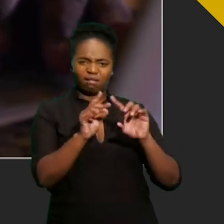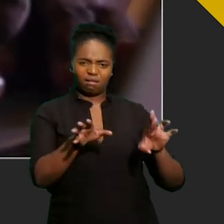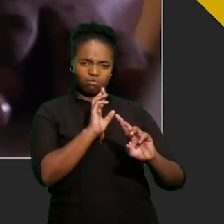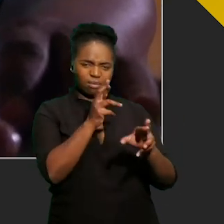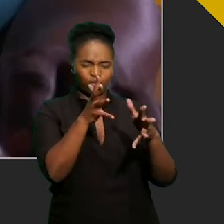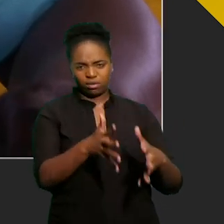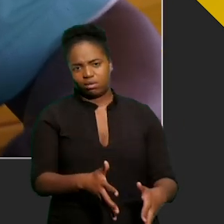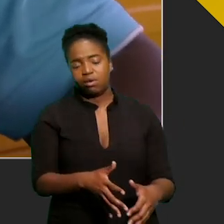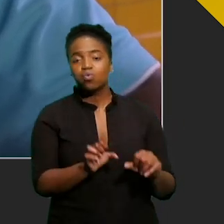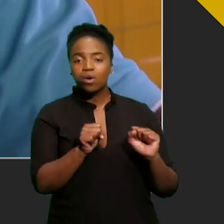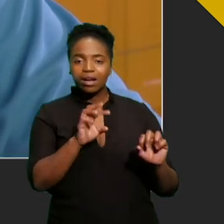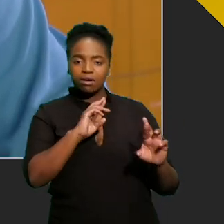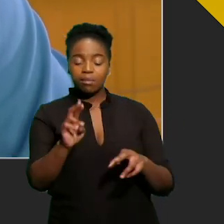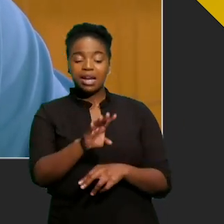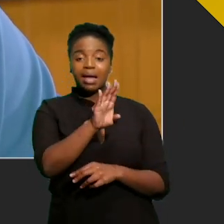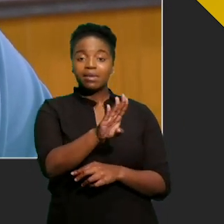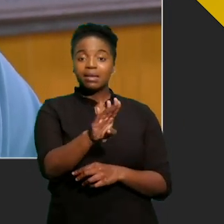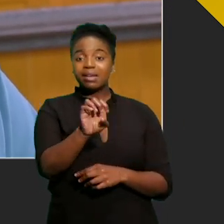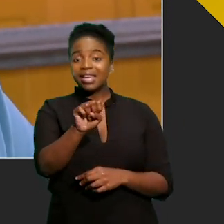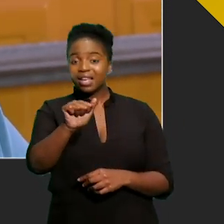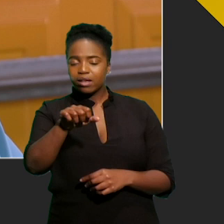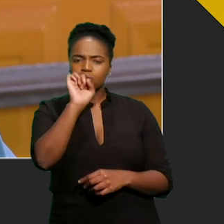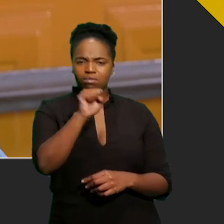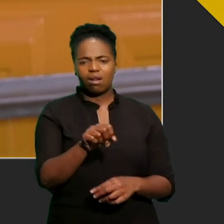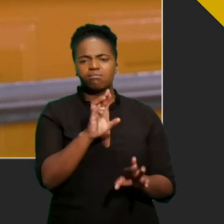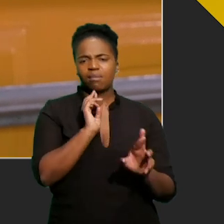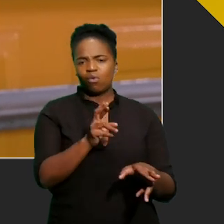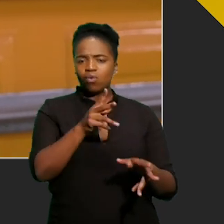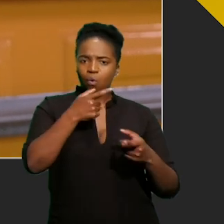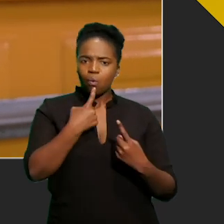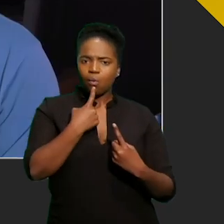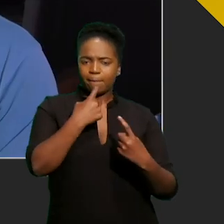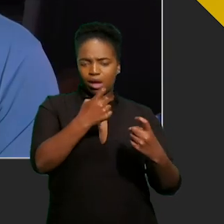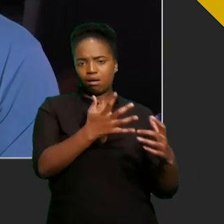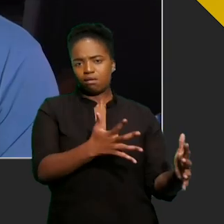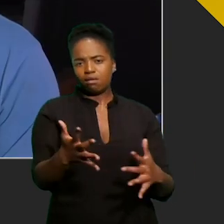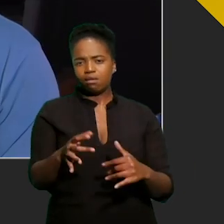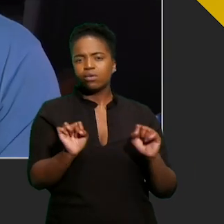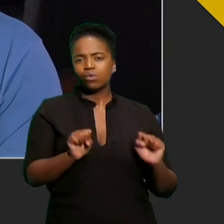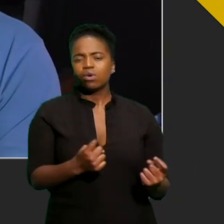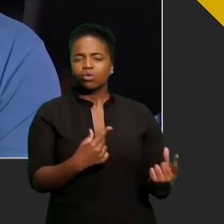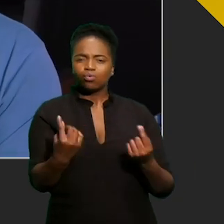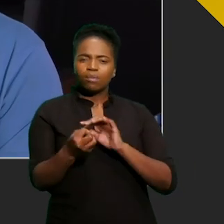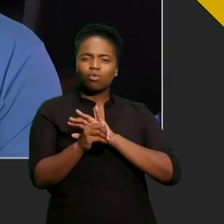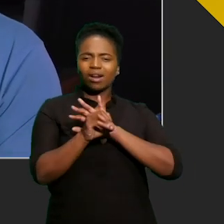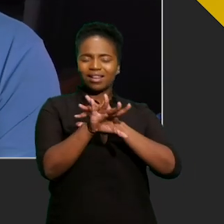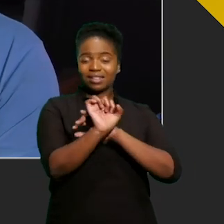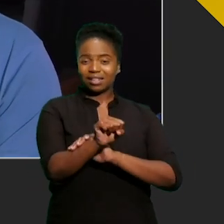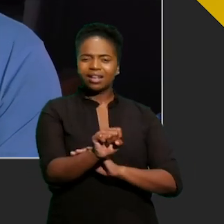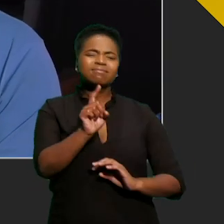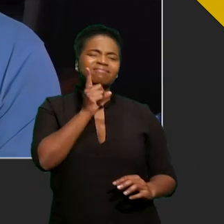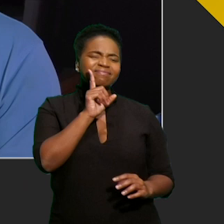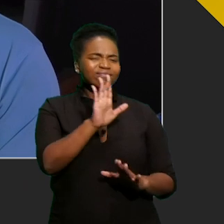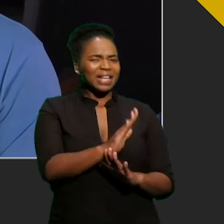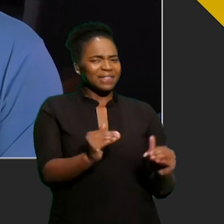reporter. It's in a BCCSA, a complaints division in Ilona Broadcasting, which look at